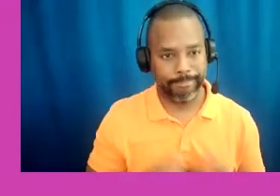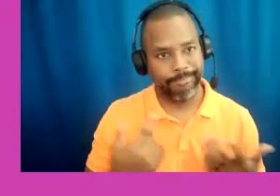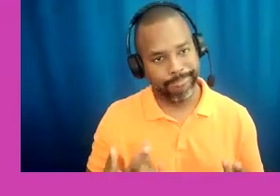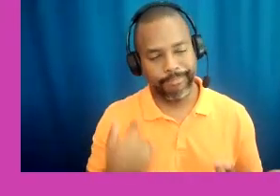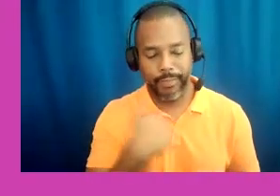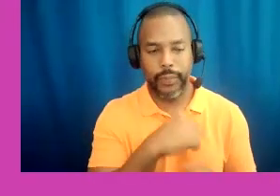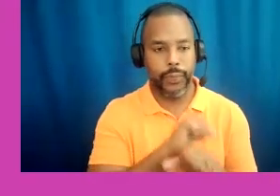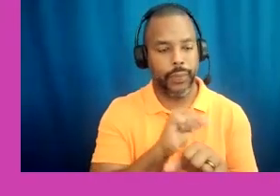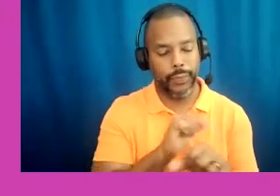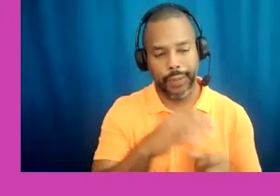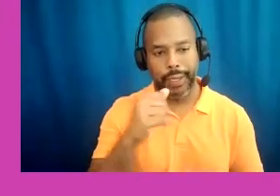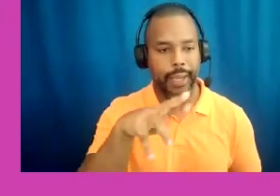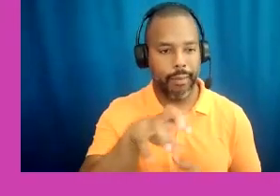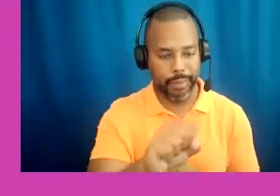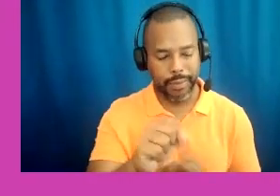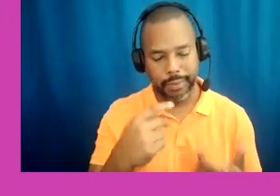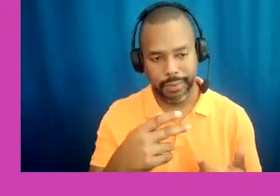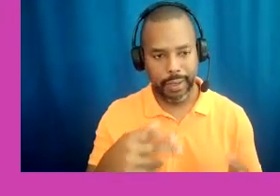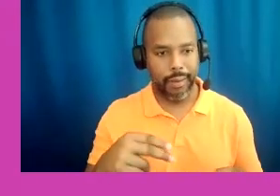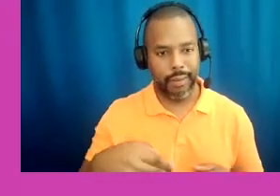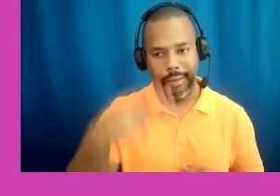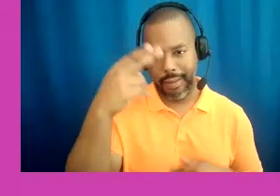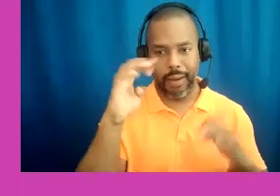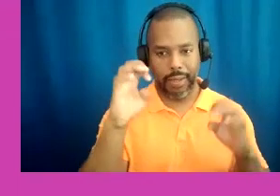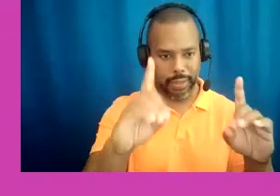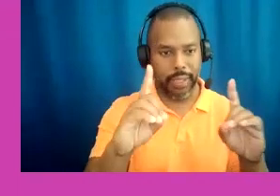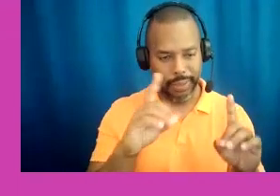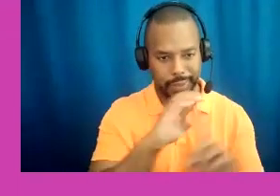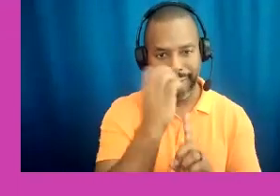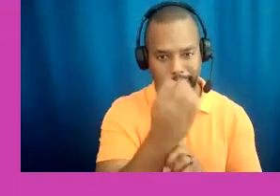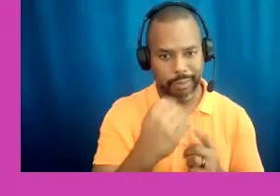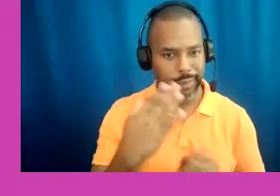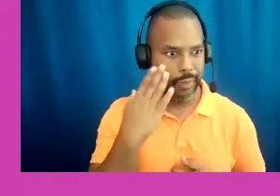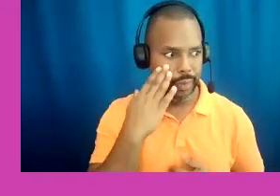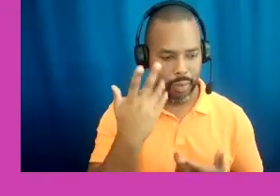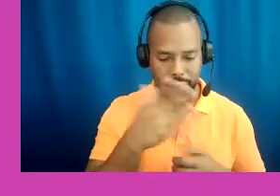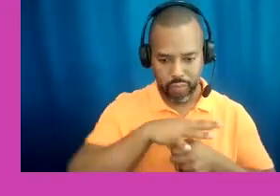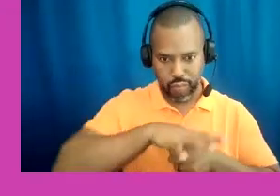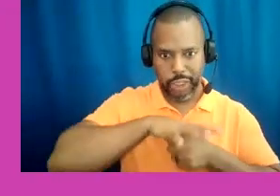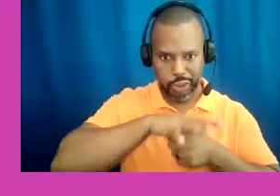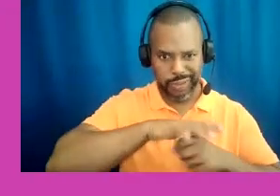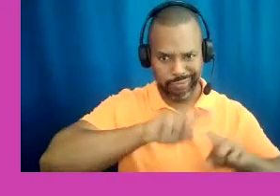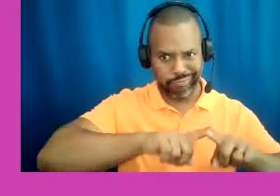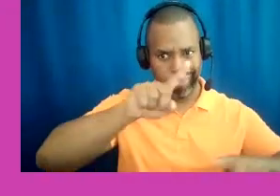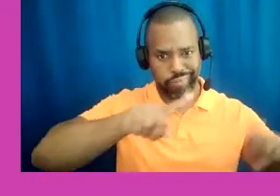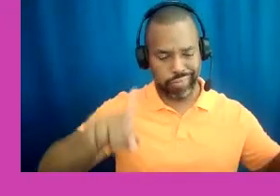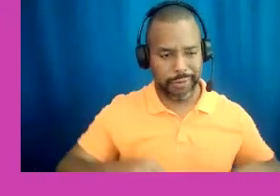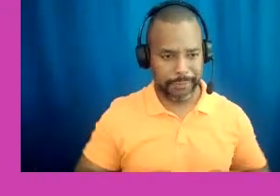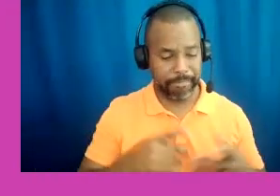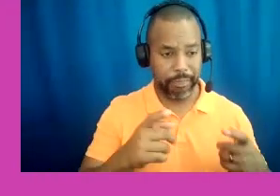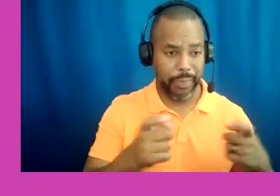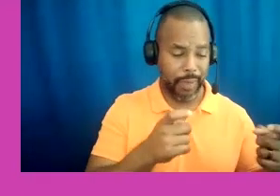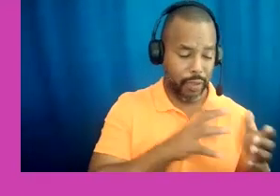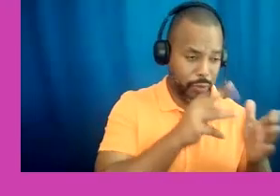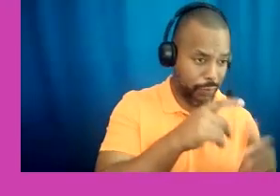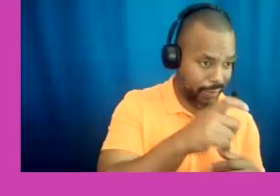campus environment, a higher education environment, and we know what those pressures involved. Whether you're managing student